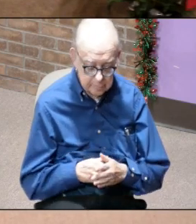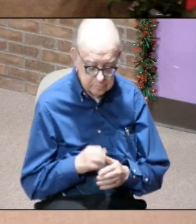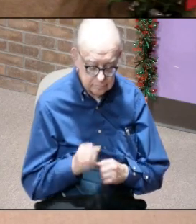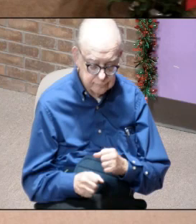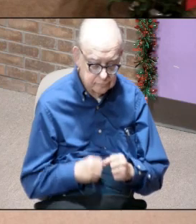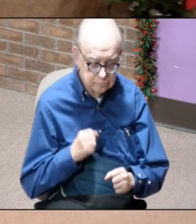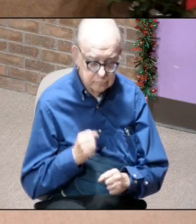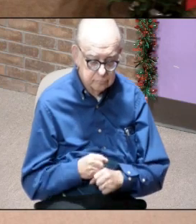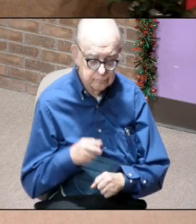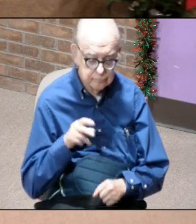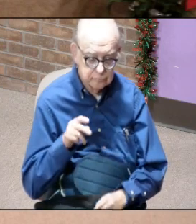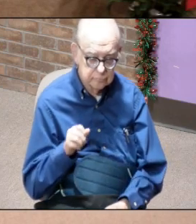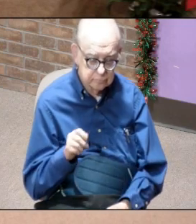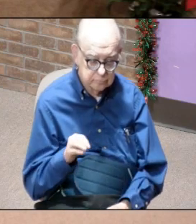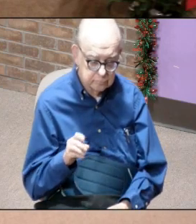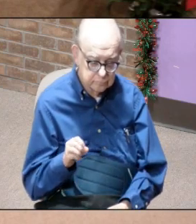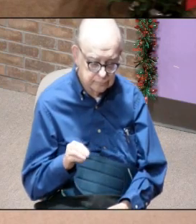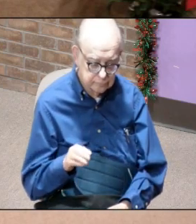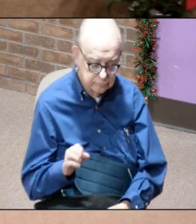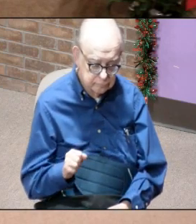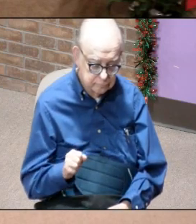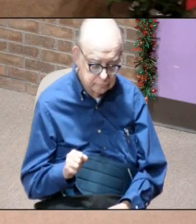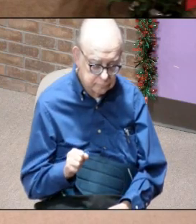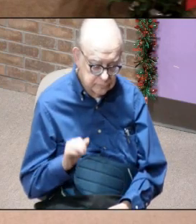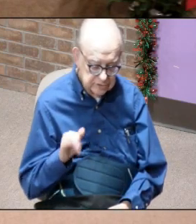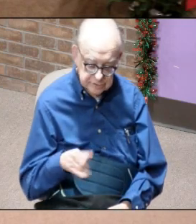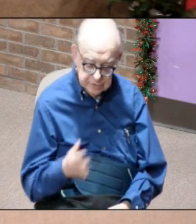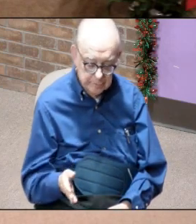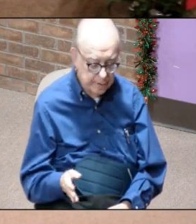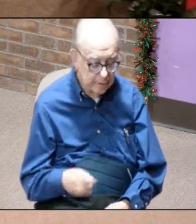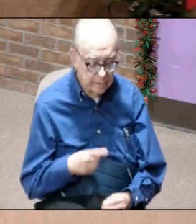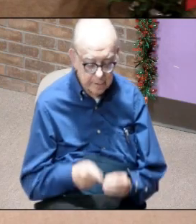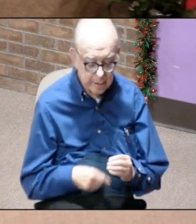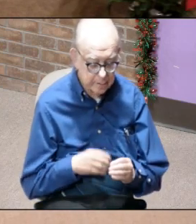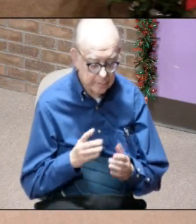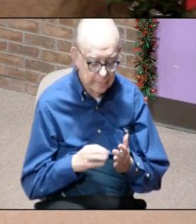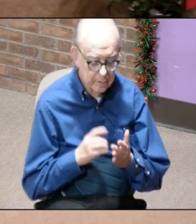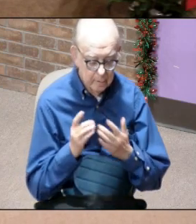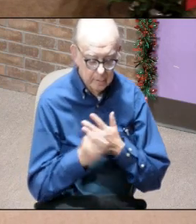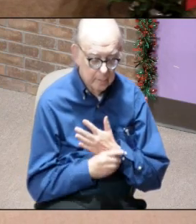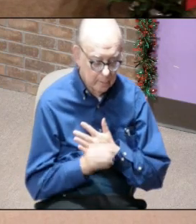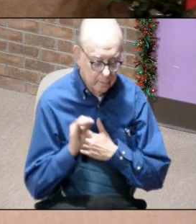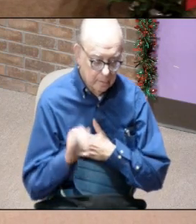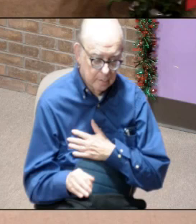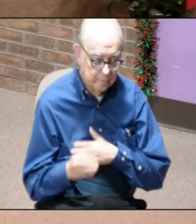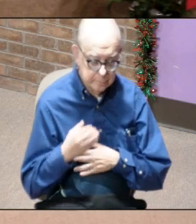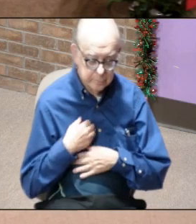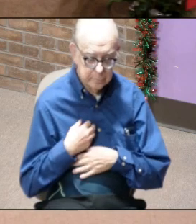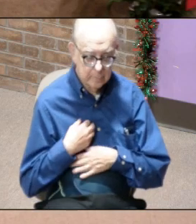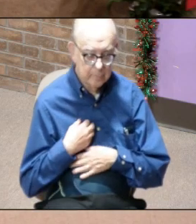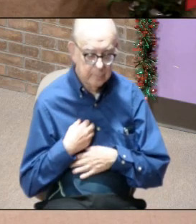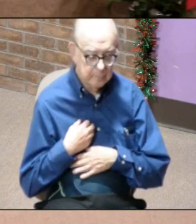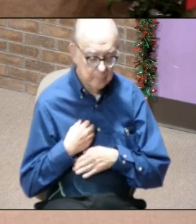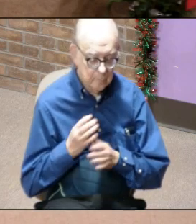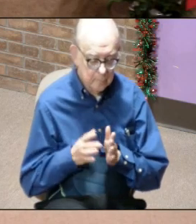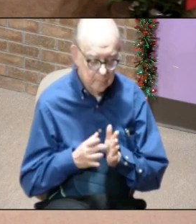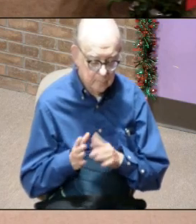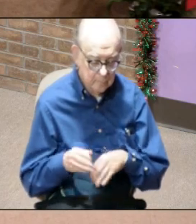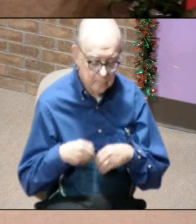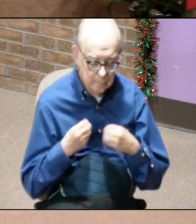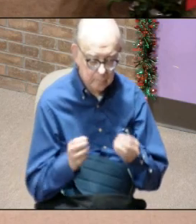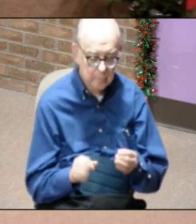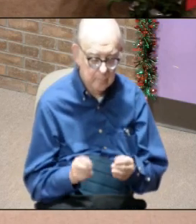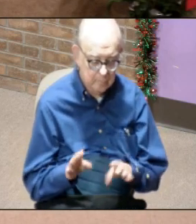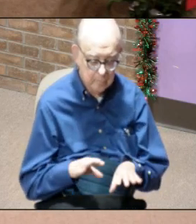the pandemic may still be here at the end of December. So what? We still are. Jesus still gave us a job to